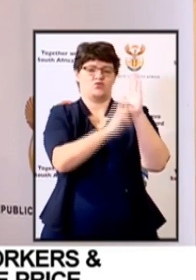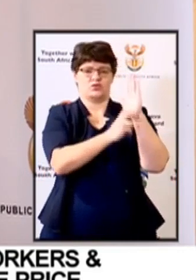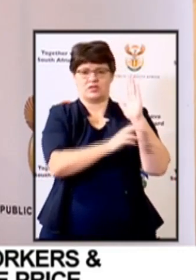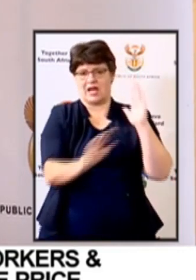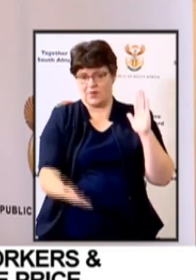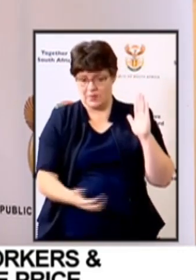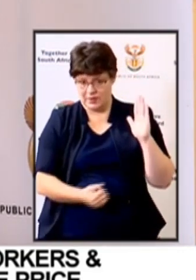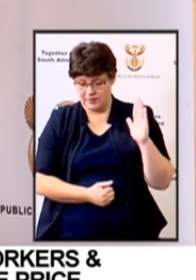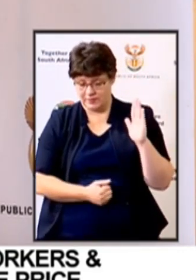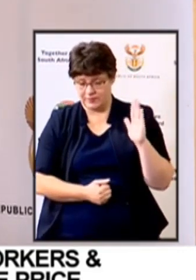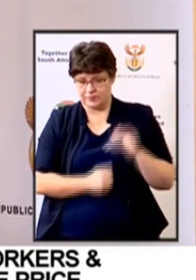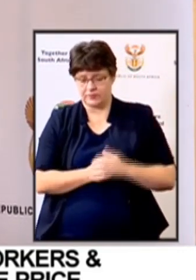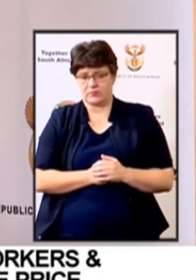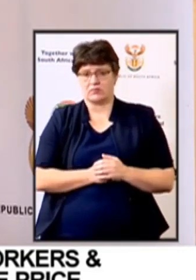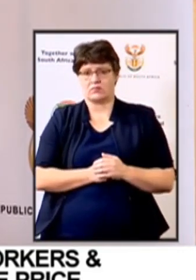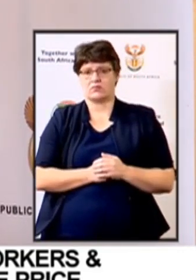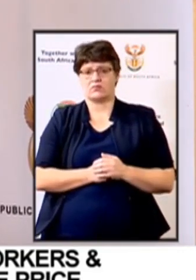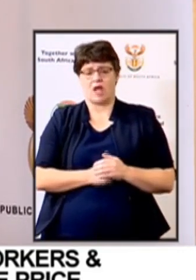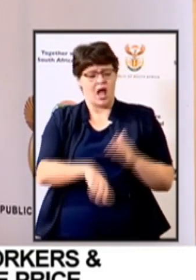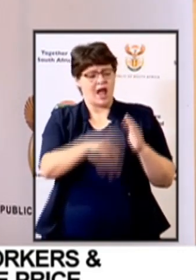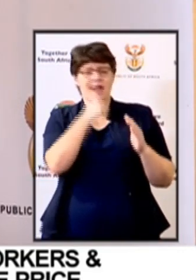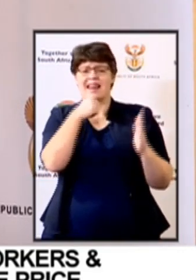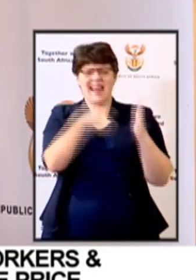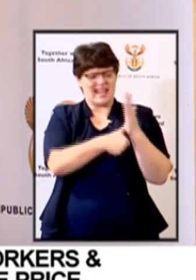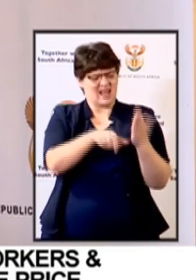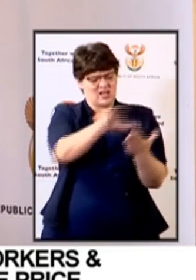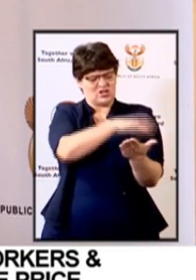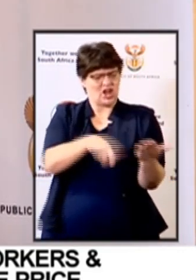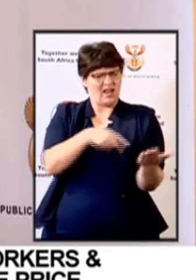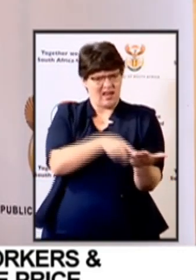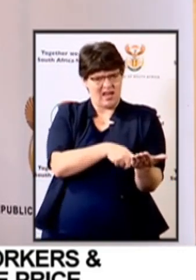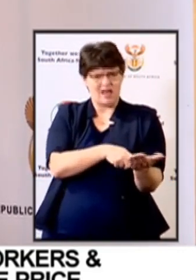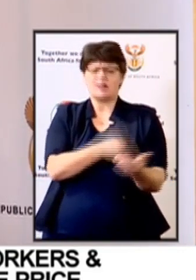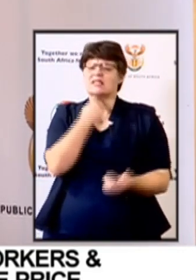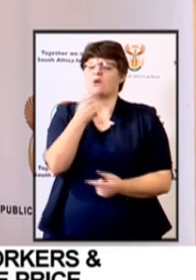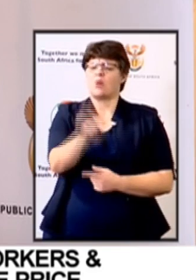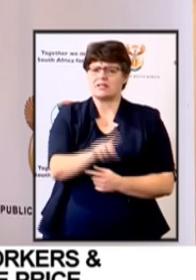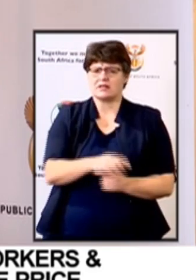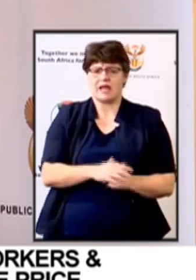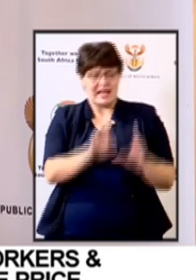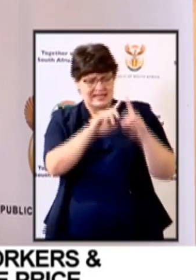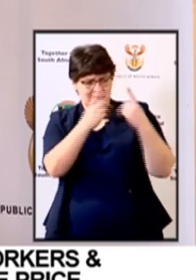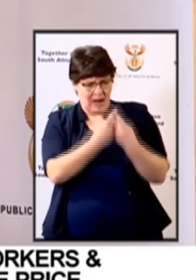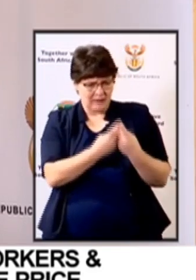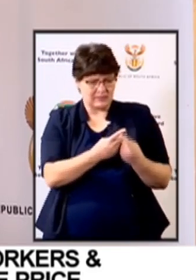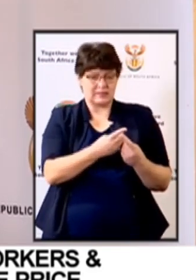the provisions in this circular require departments to set up internal